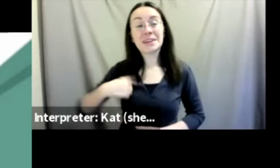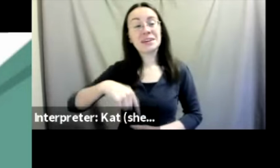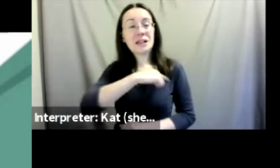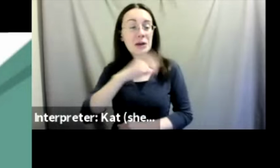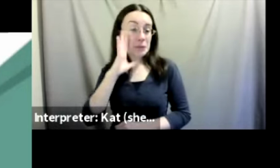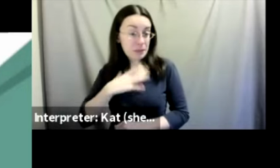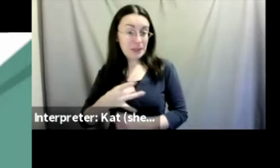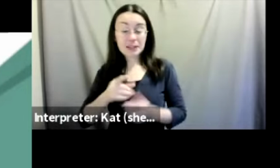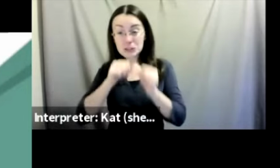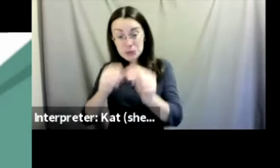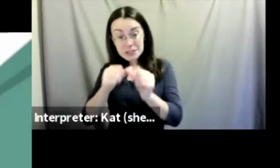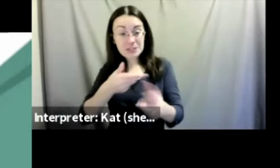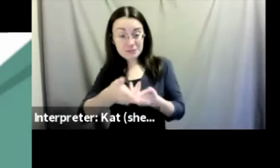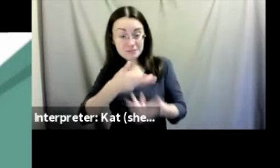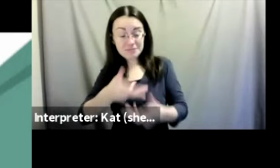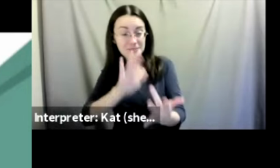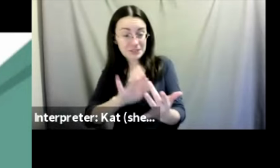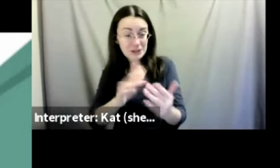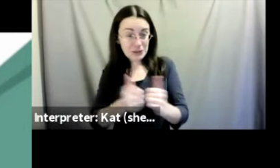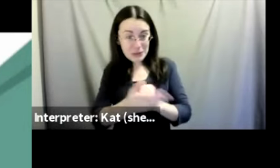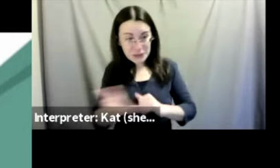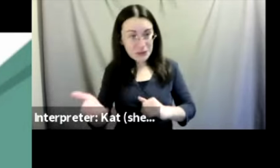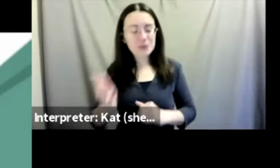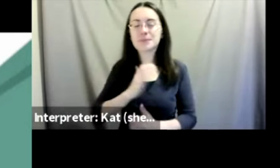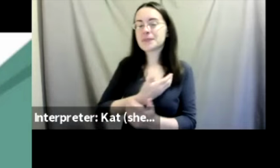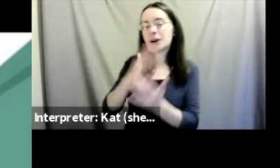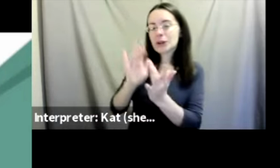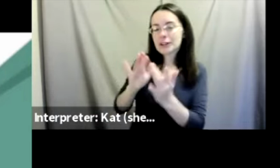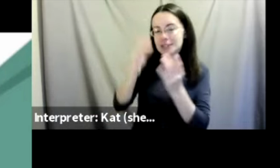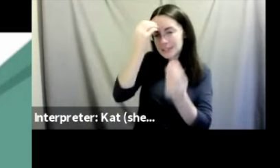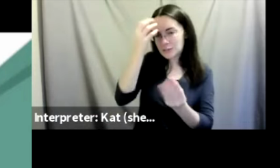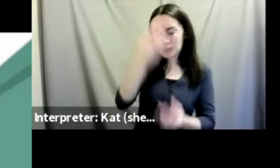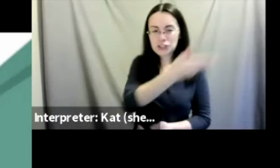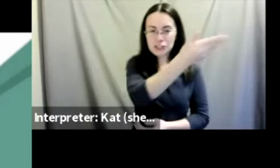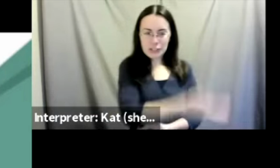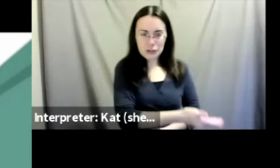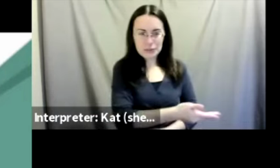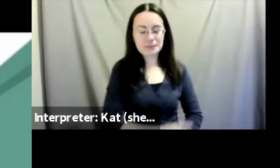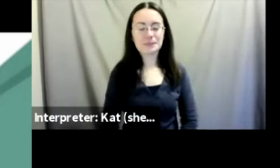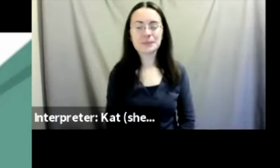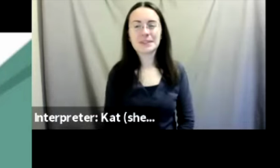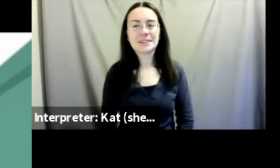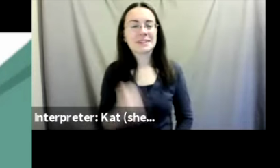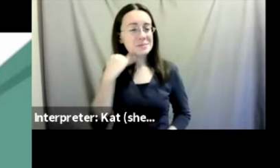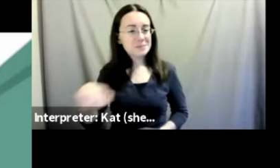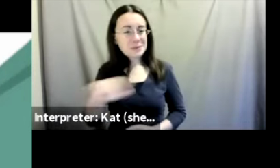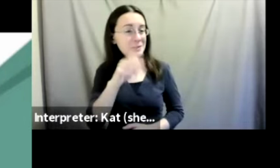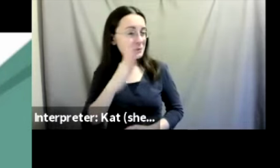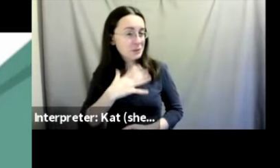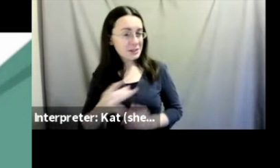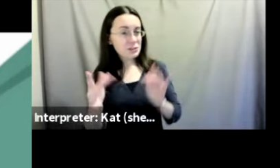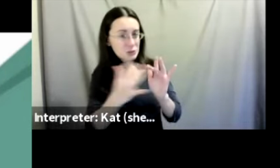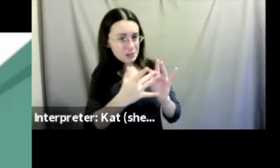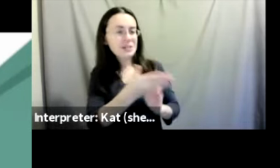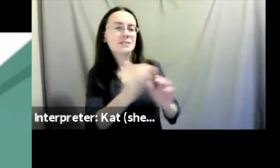you. So our contact information is on this slide. If you'd like to contact us, our email address is on